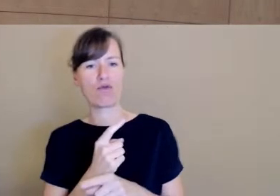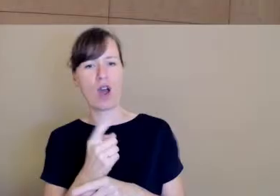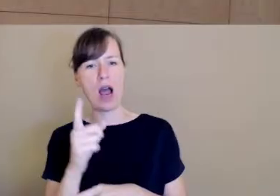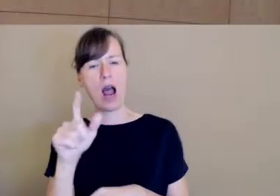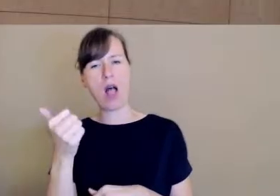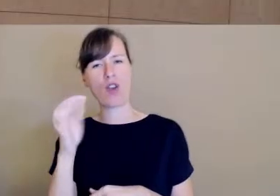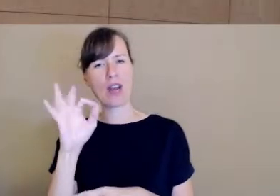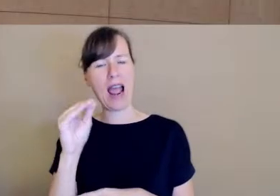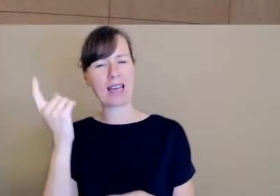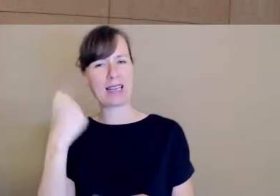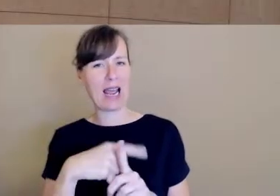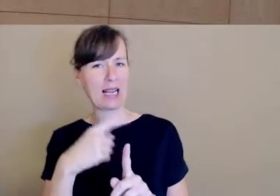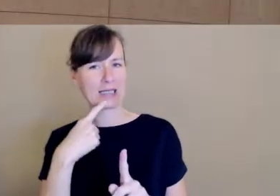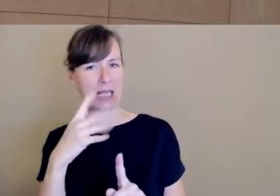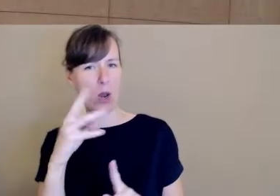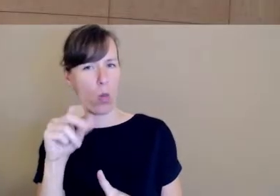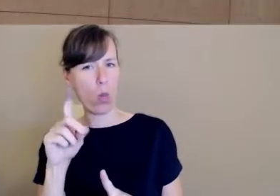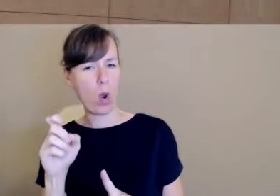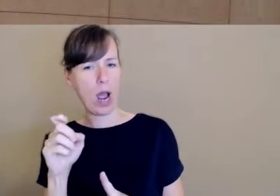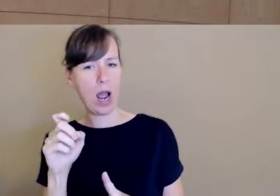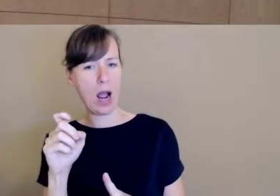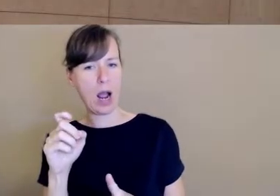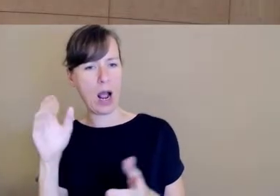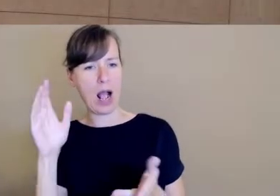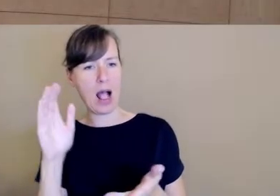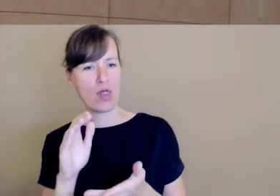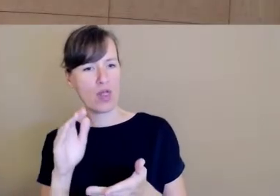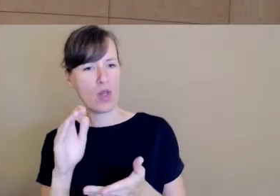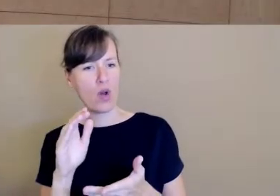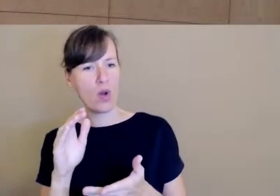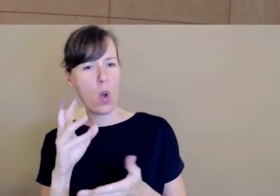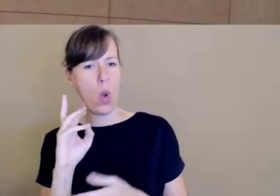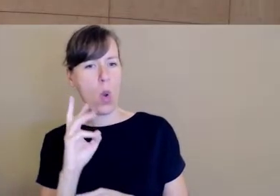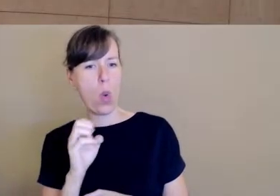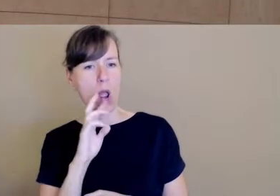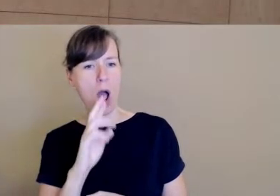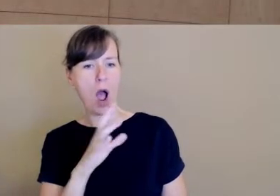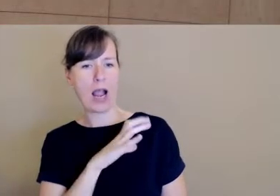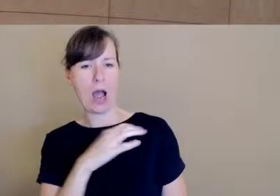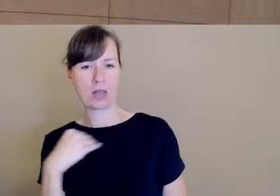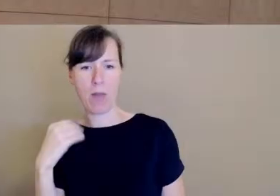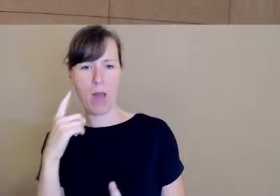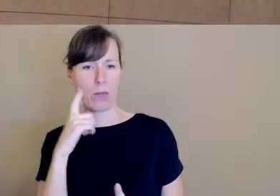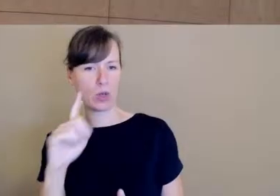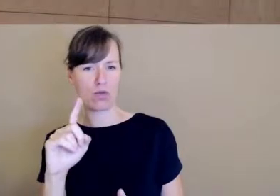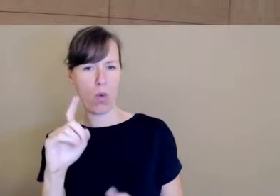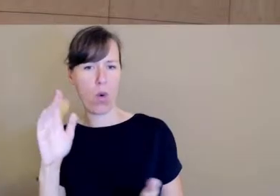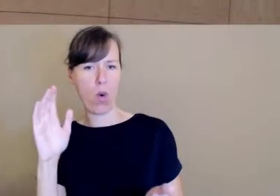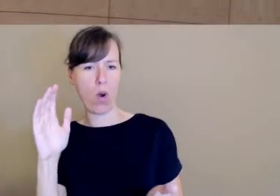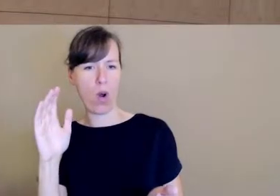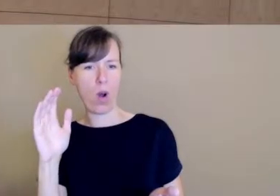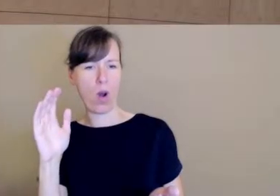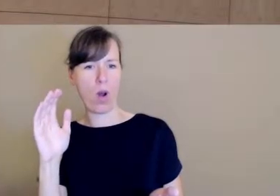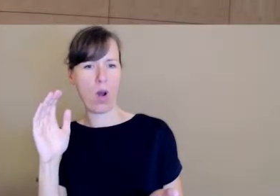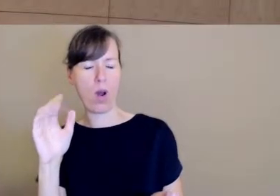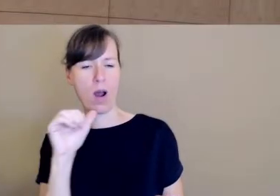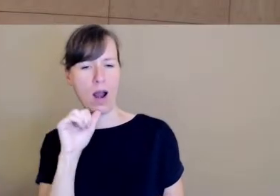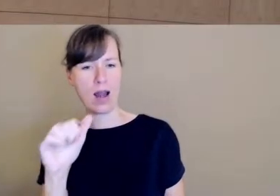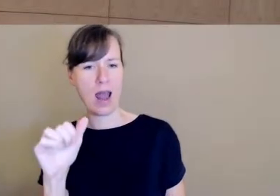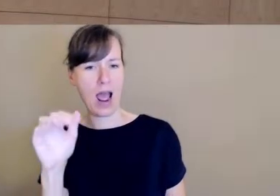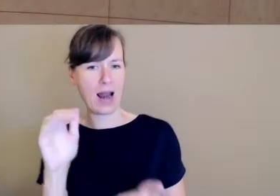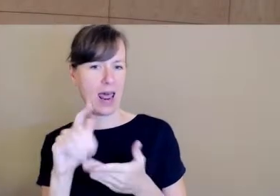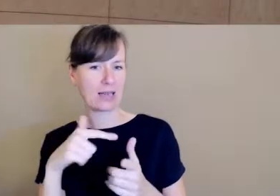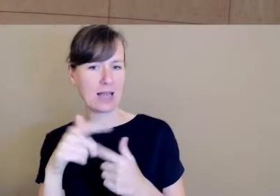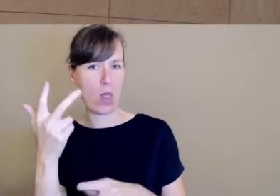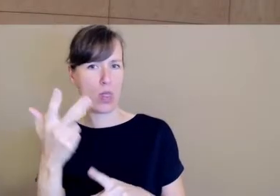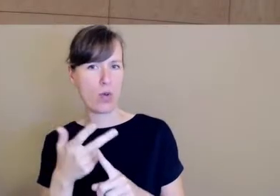not less than 3 months out of the year. We still got to do our job 90 days prior to election. If you don't, you might